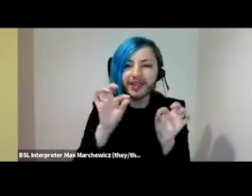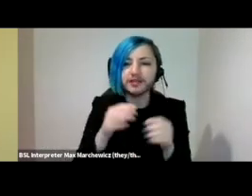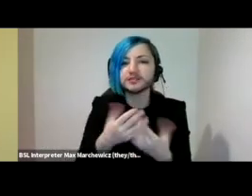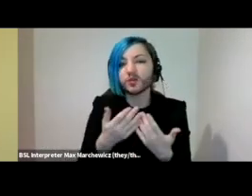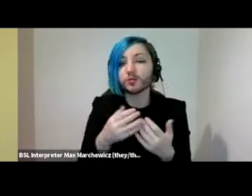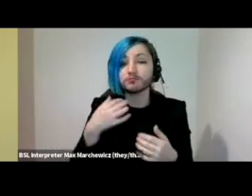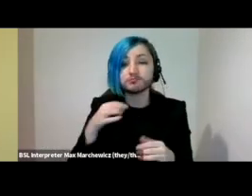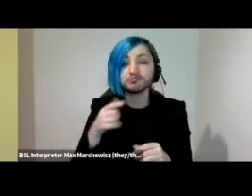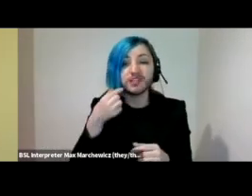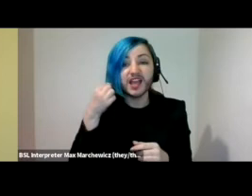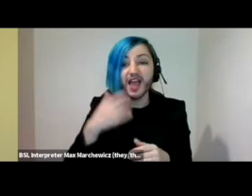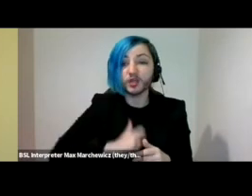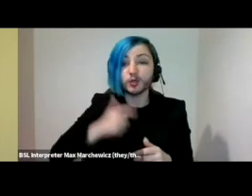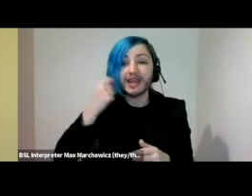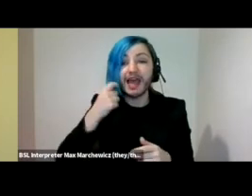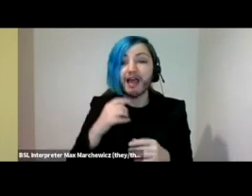hair.